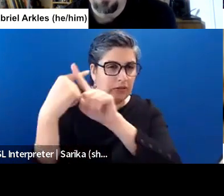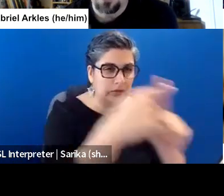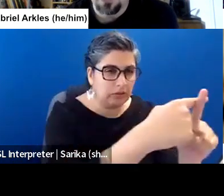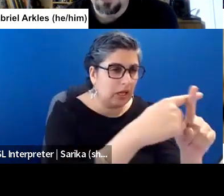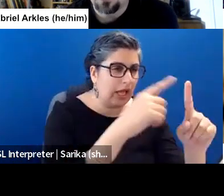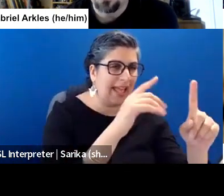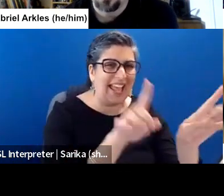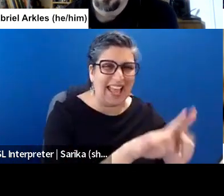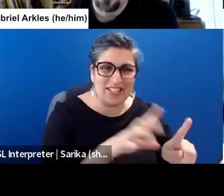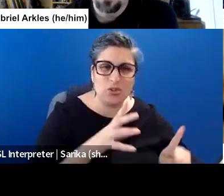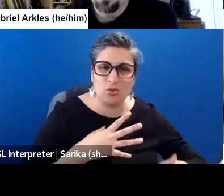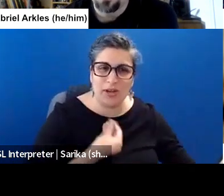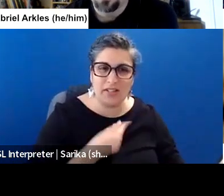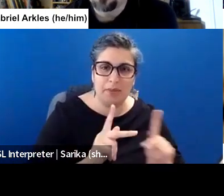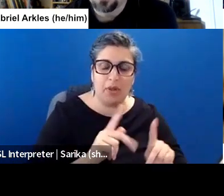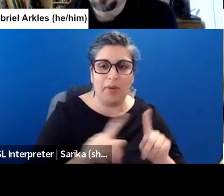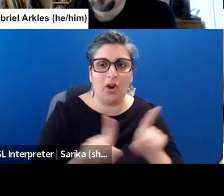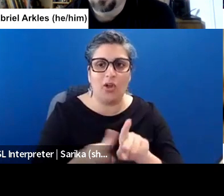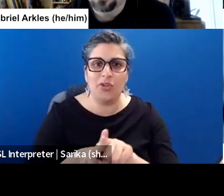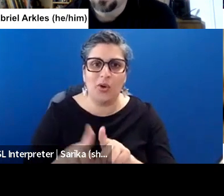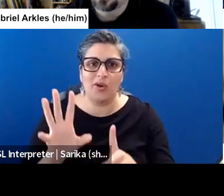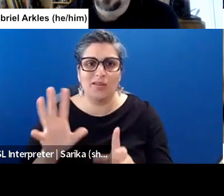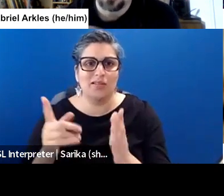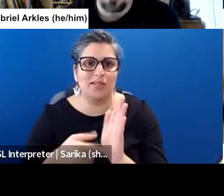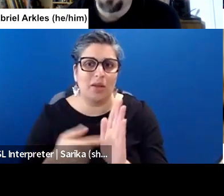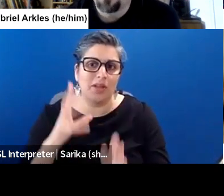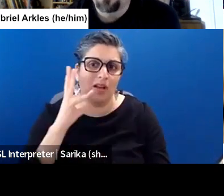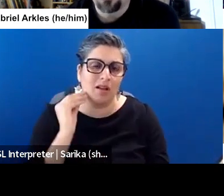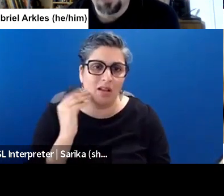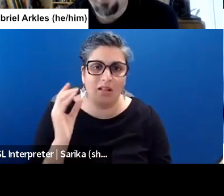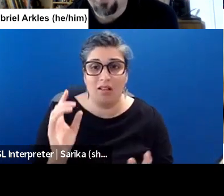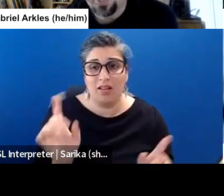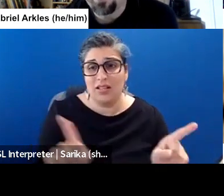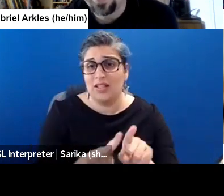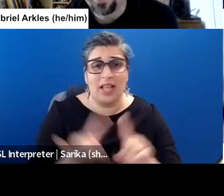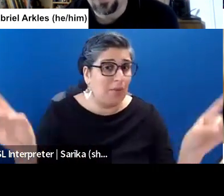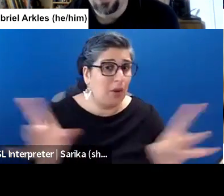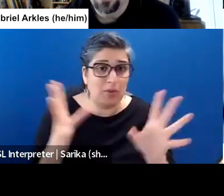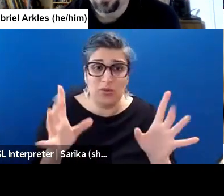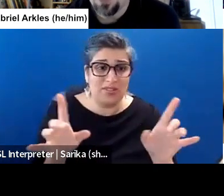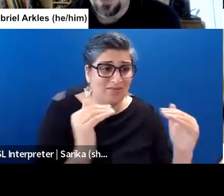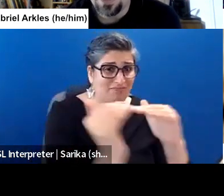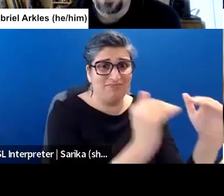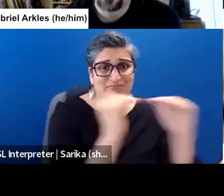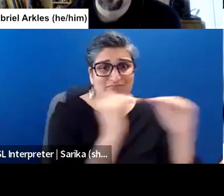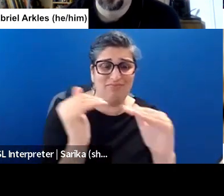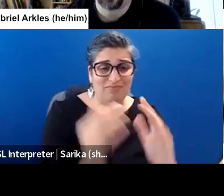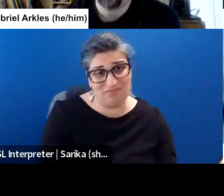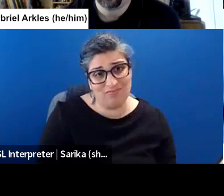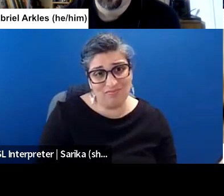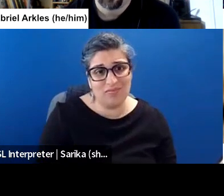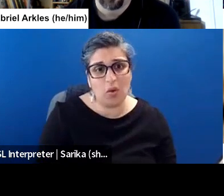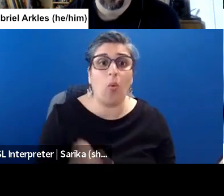people, but also trans people are sometimes experiencing just the same sort of abuse that everyone in prison experiences,